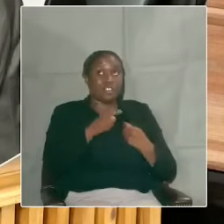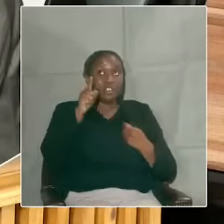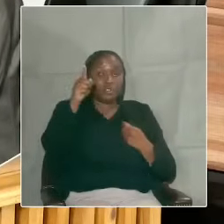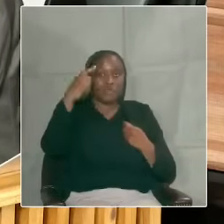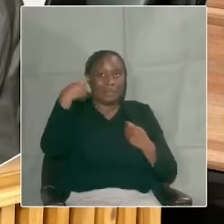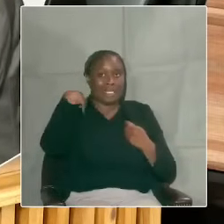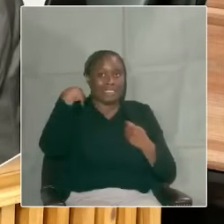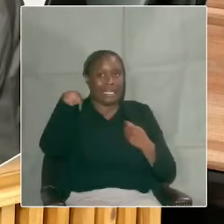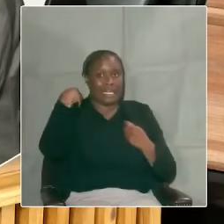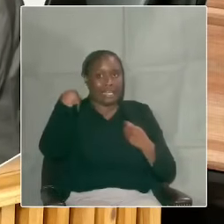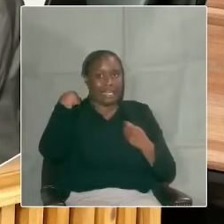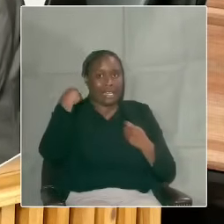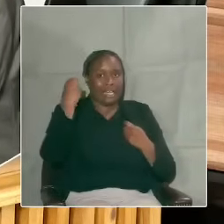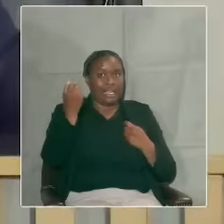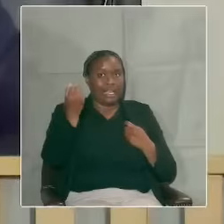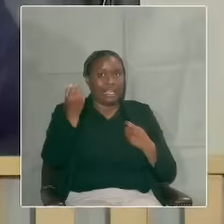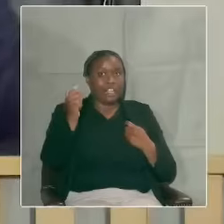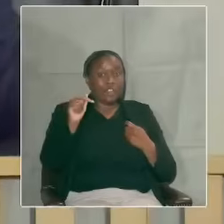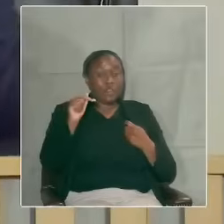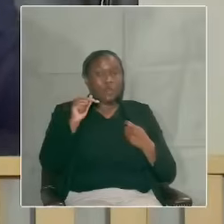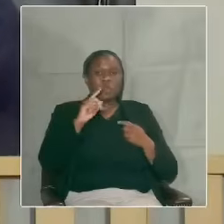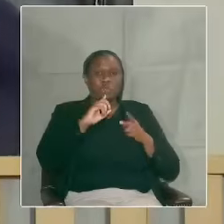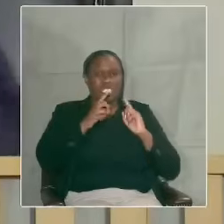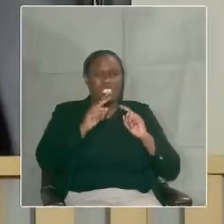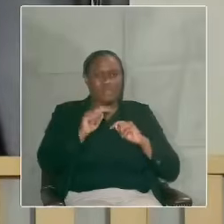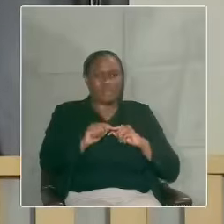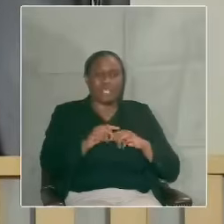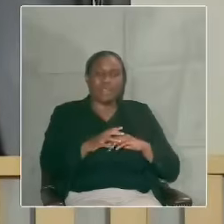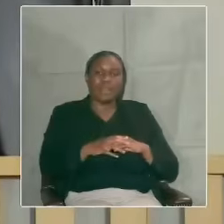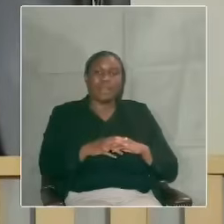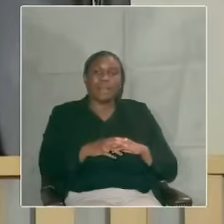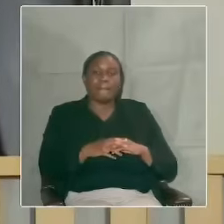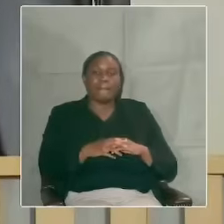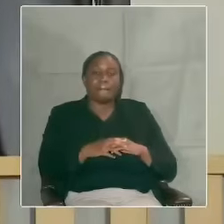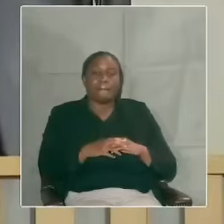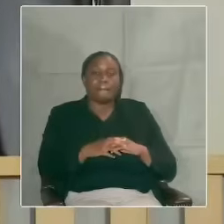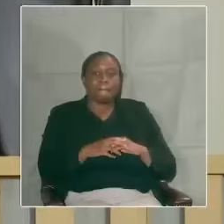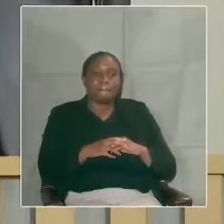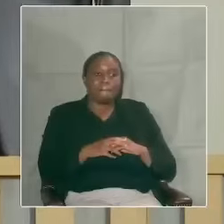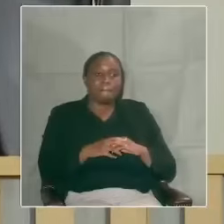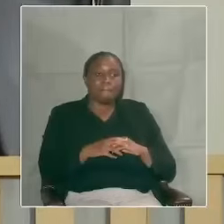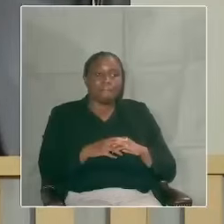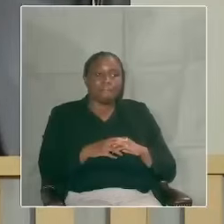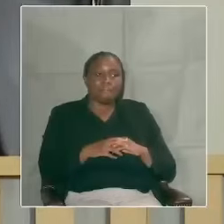If you go to 392, paragraph 3.6,